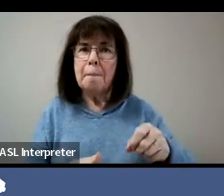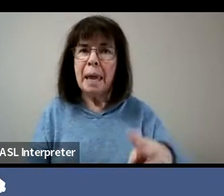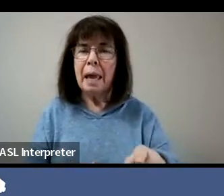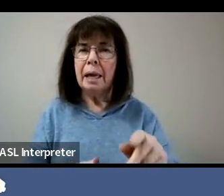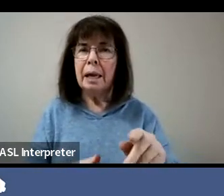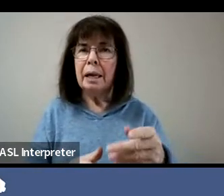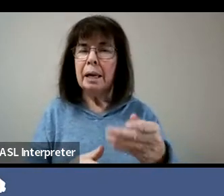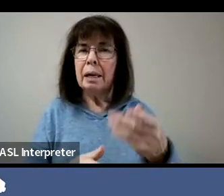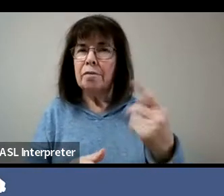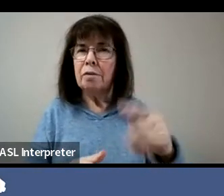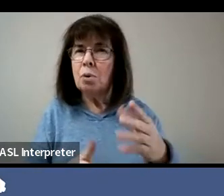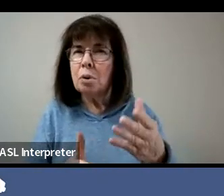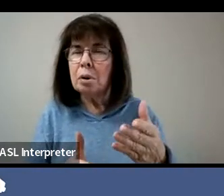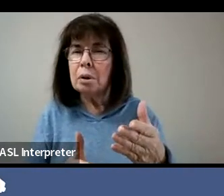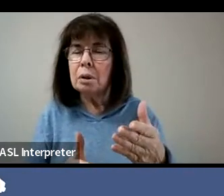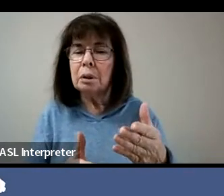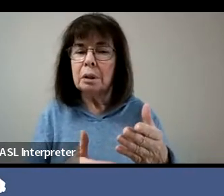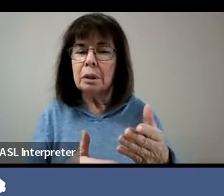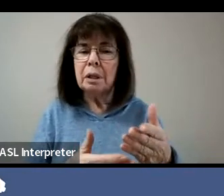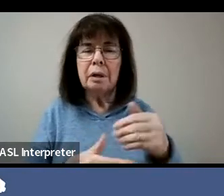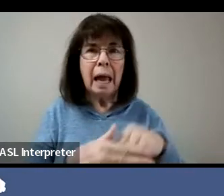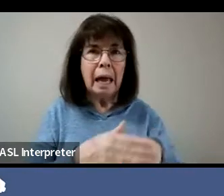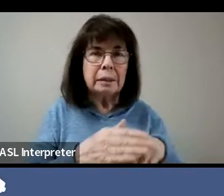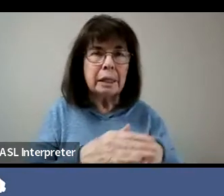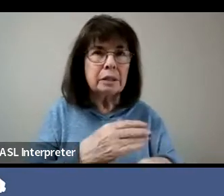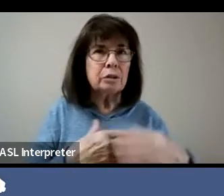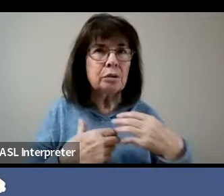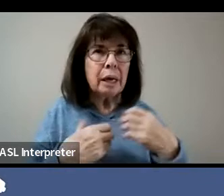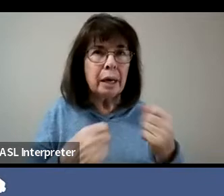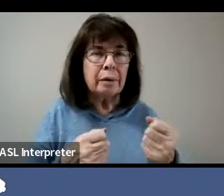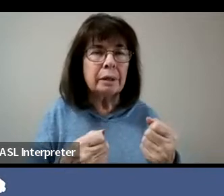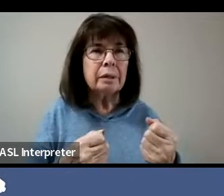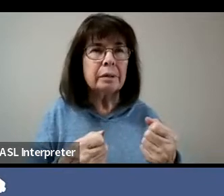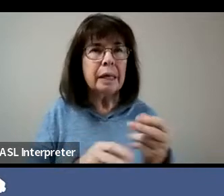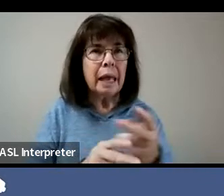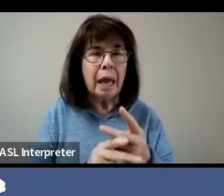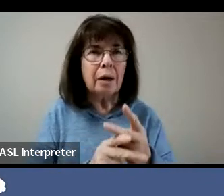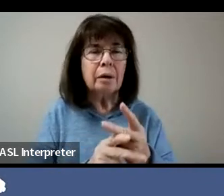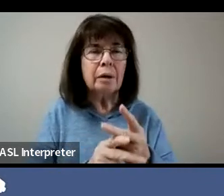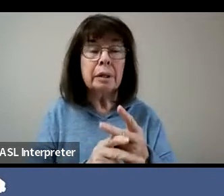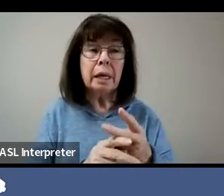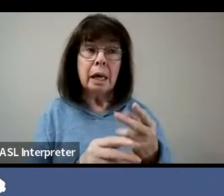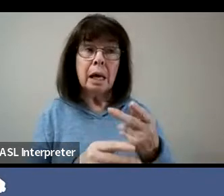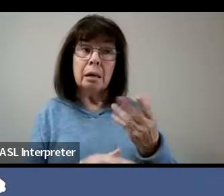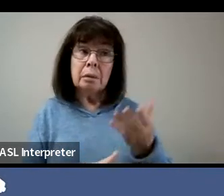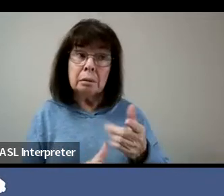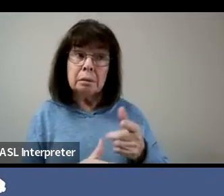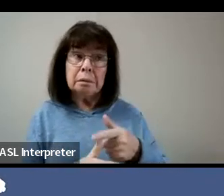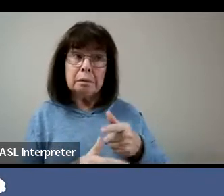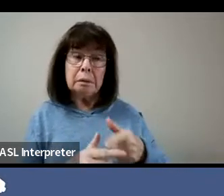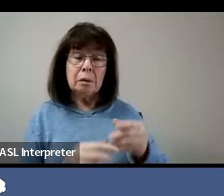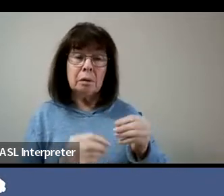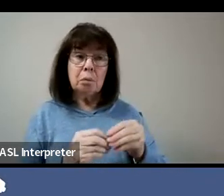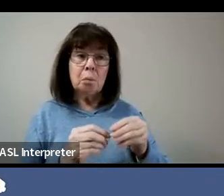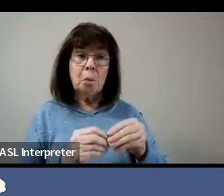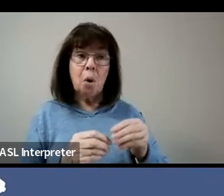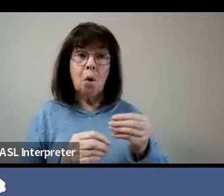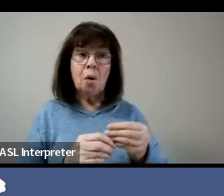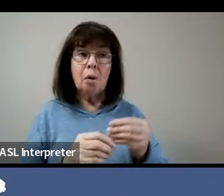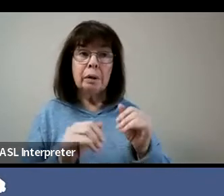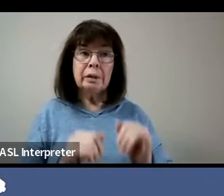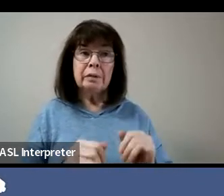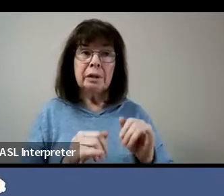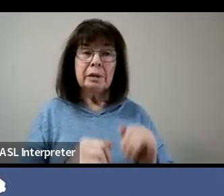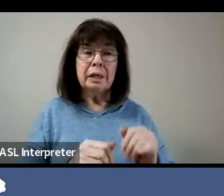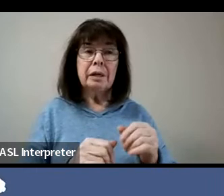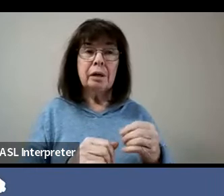treatments, access to care, then more individuals who are susceptible to long COVID